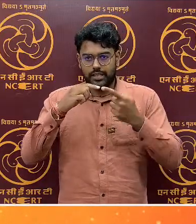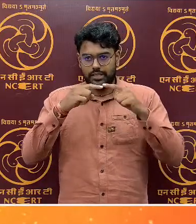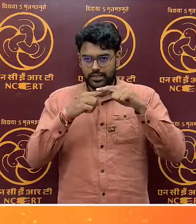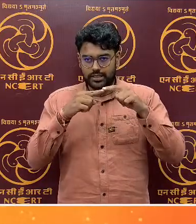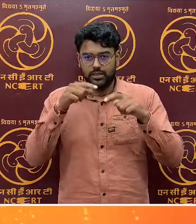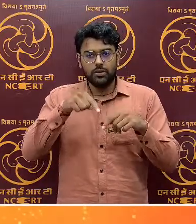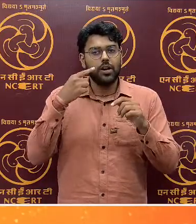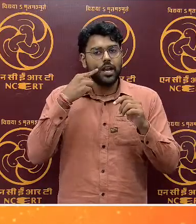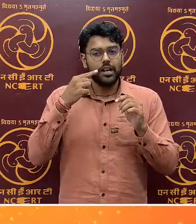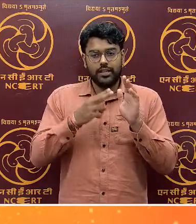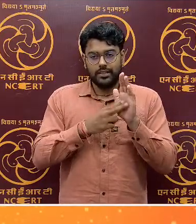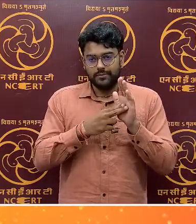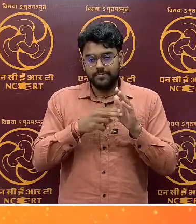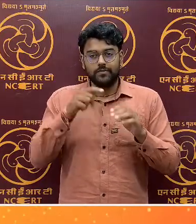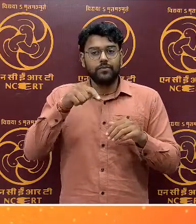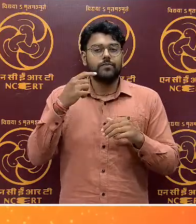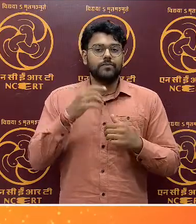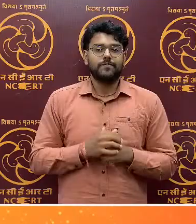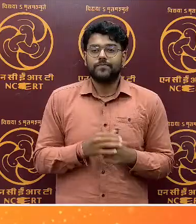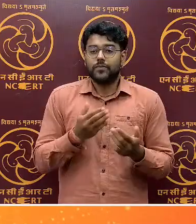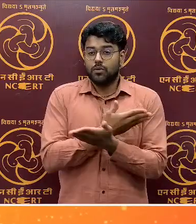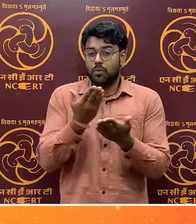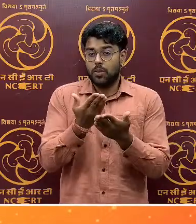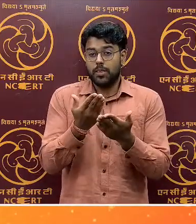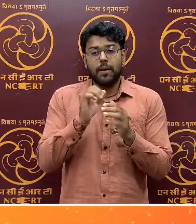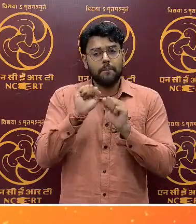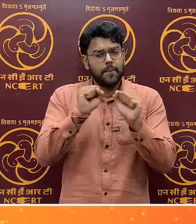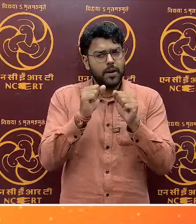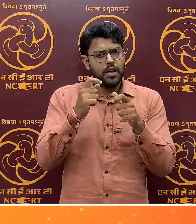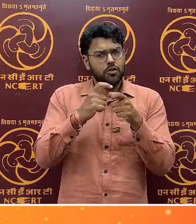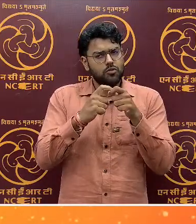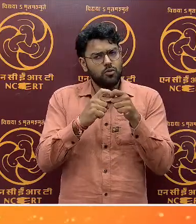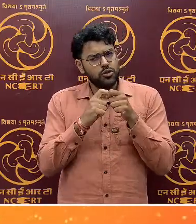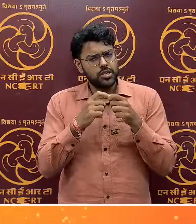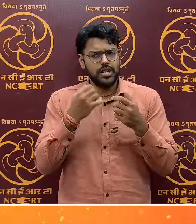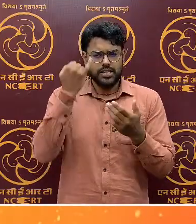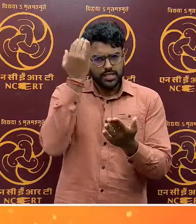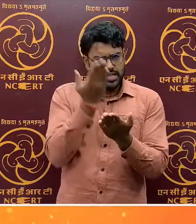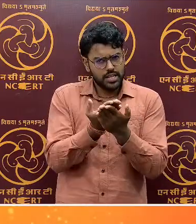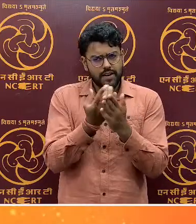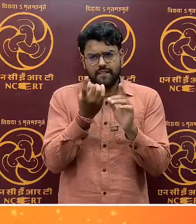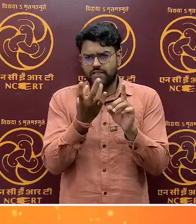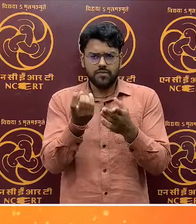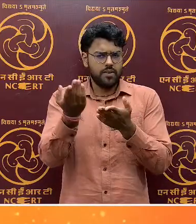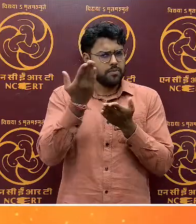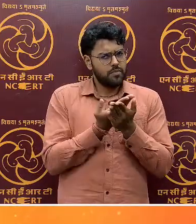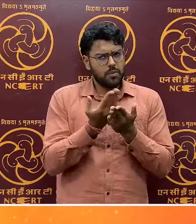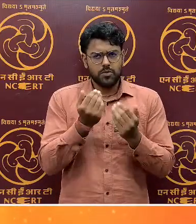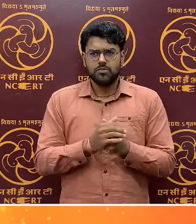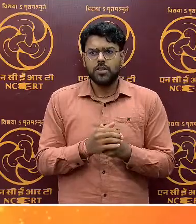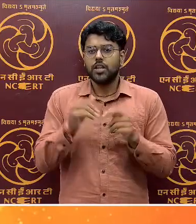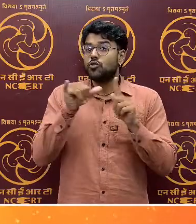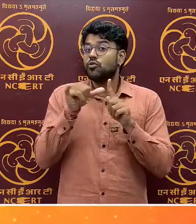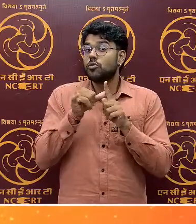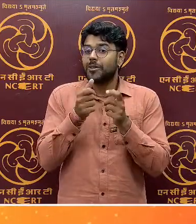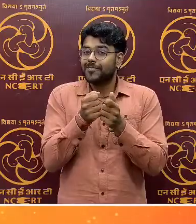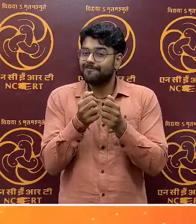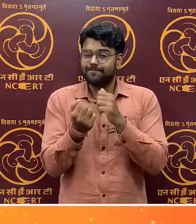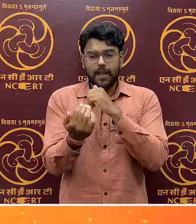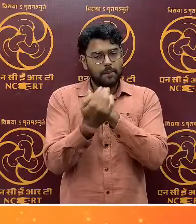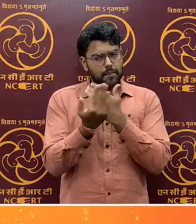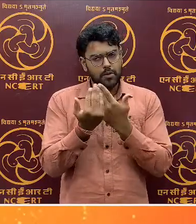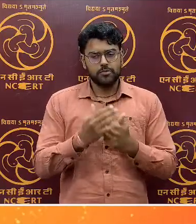dth.class8@ciet.nic.in. And you can always send us your questions, suggestions and feedback on our YouTube handle NCERT